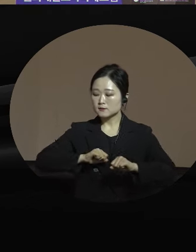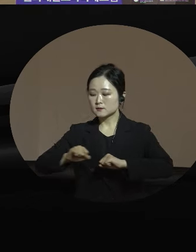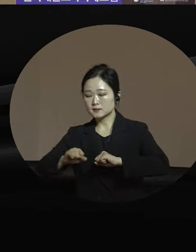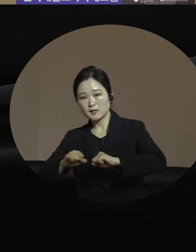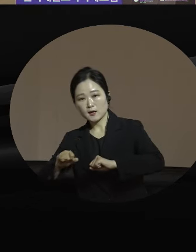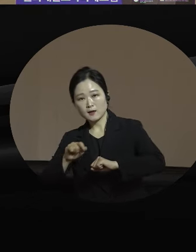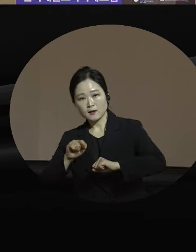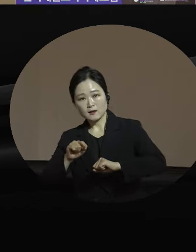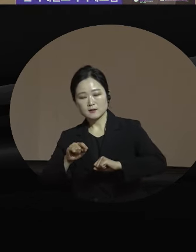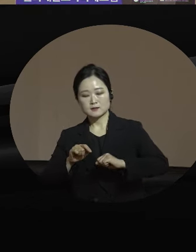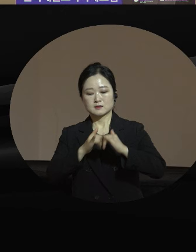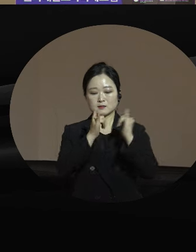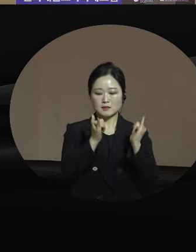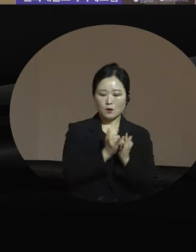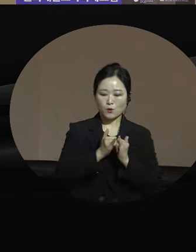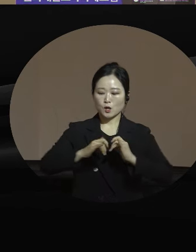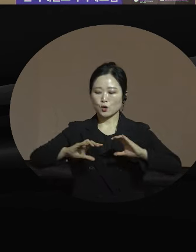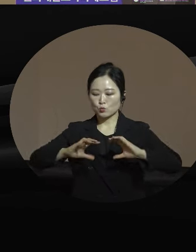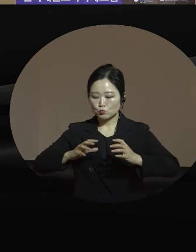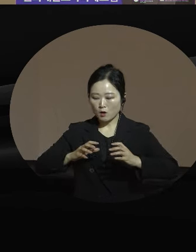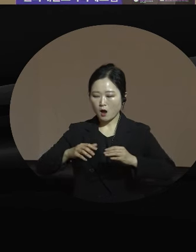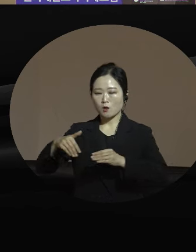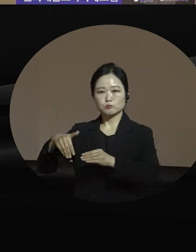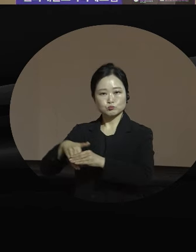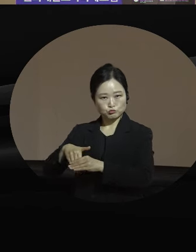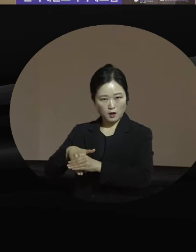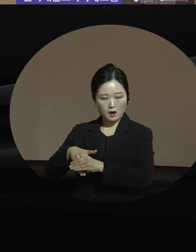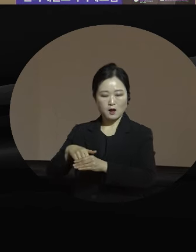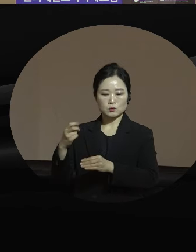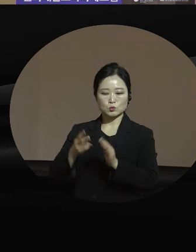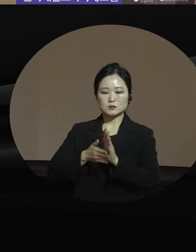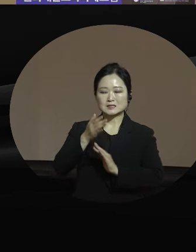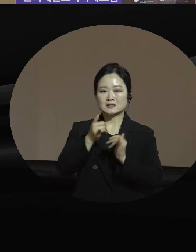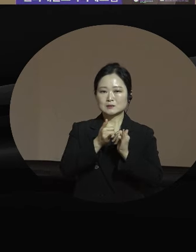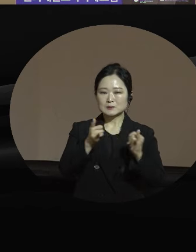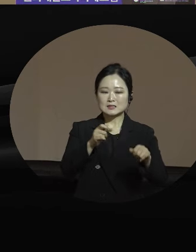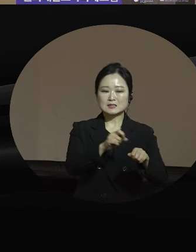society, state culture, citizenship